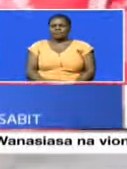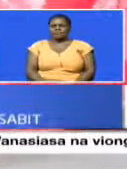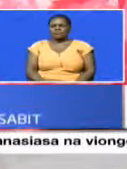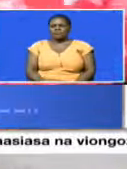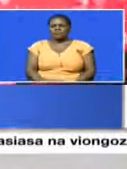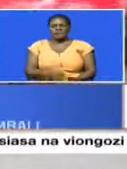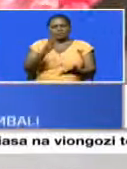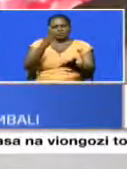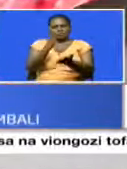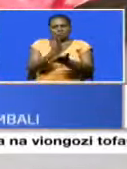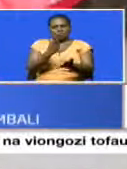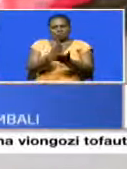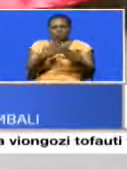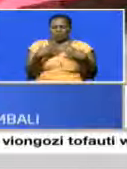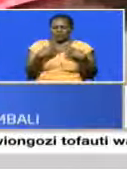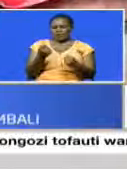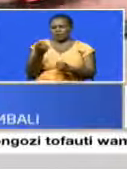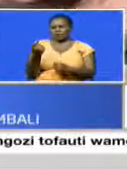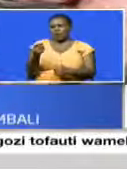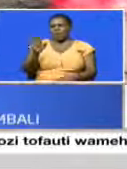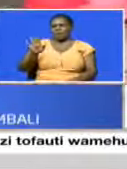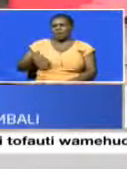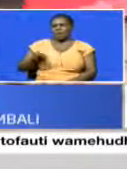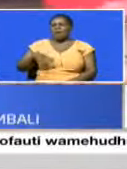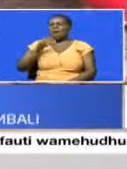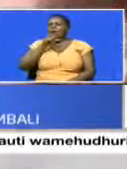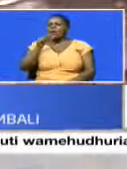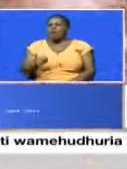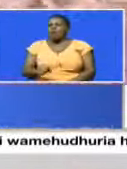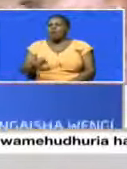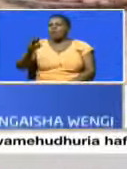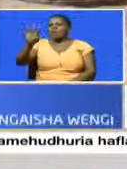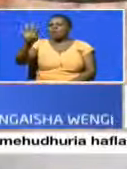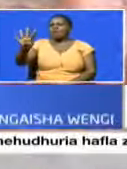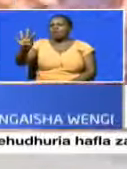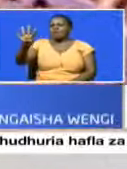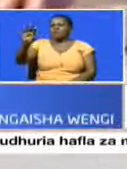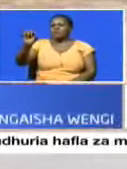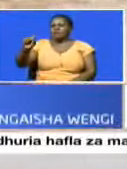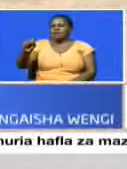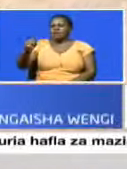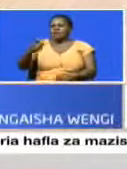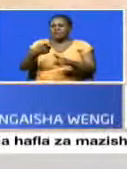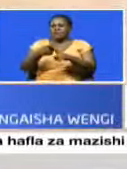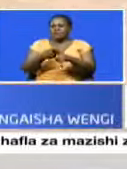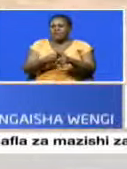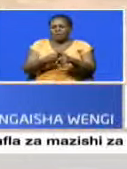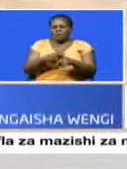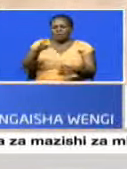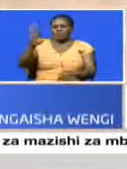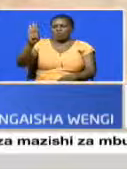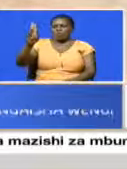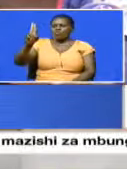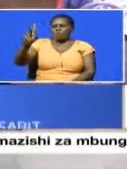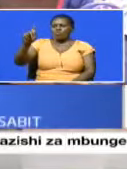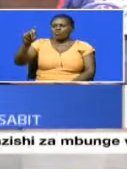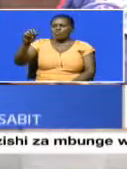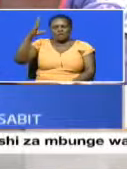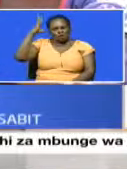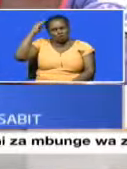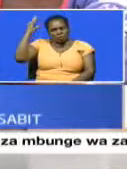Na ingawa wamepata nafuu, mama huyu aliye na umri wa miaka 45 kutoka kijiji cha Butie eneo la